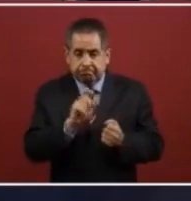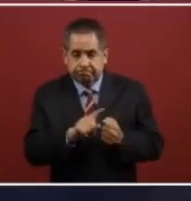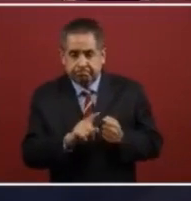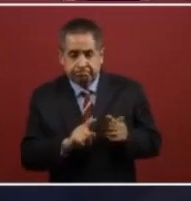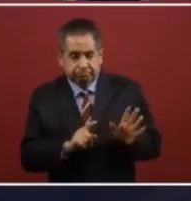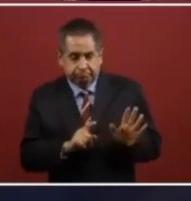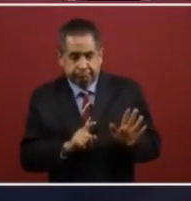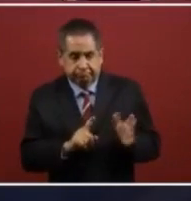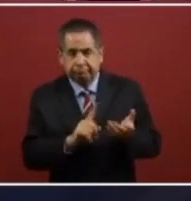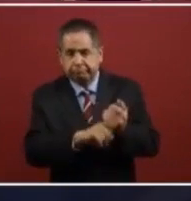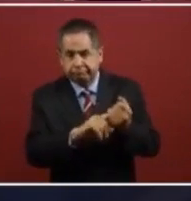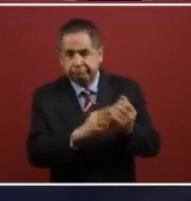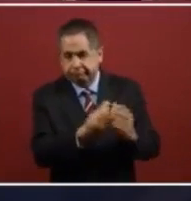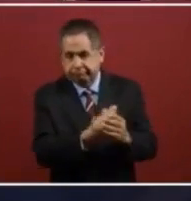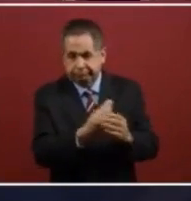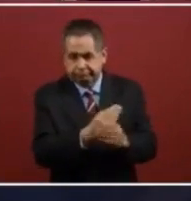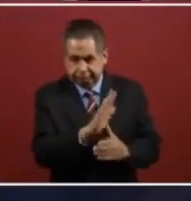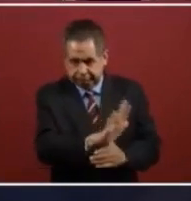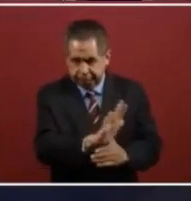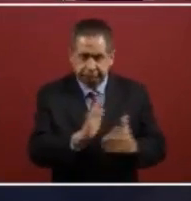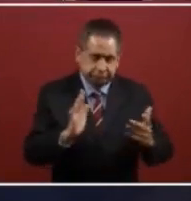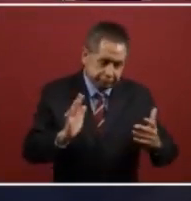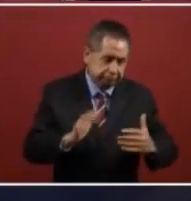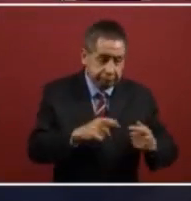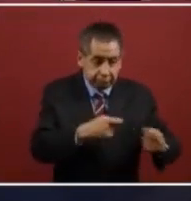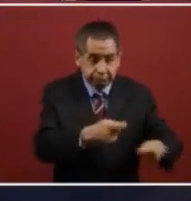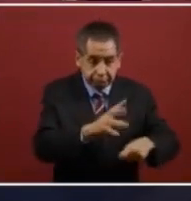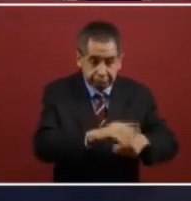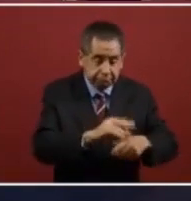Sometimes, hayan sido, for whatever reason it was,